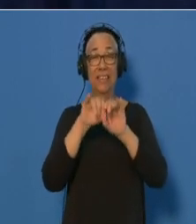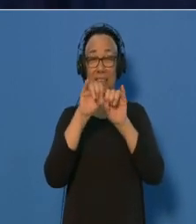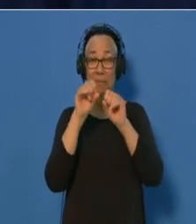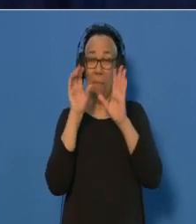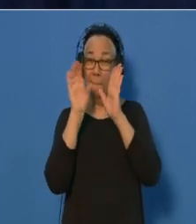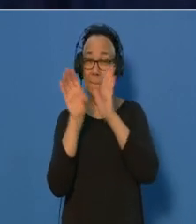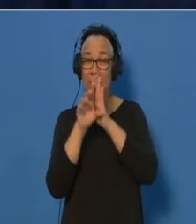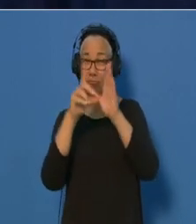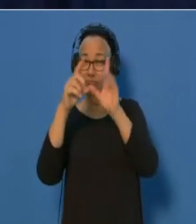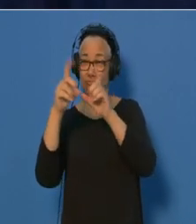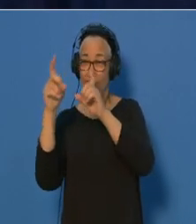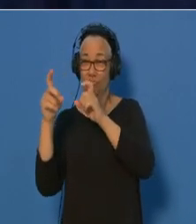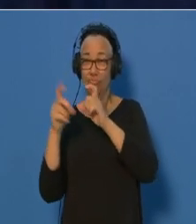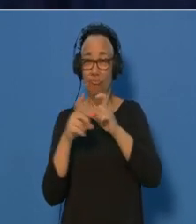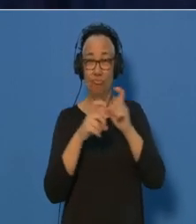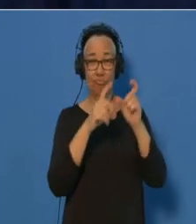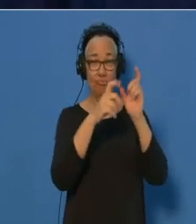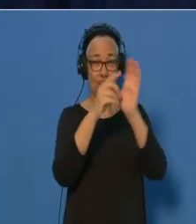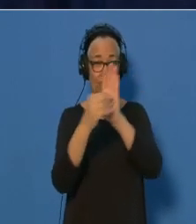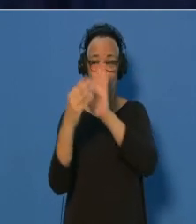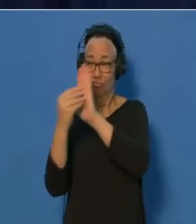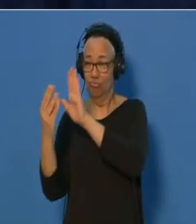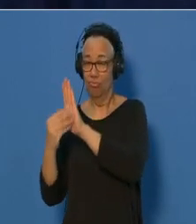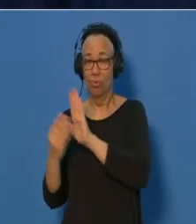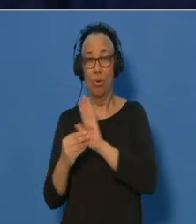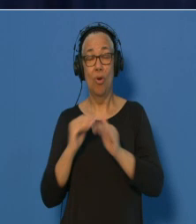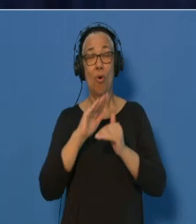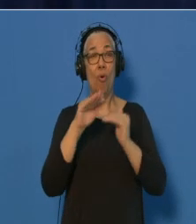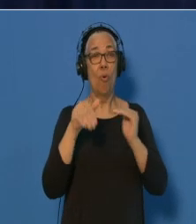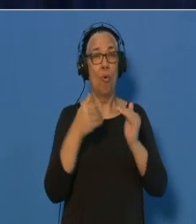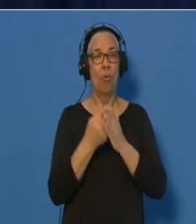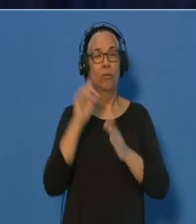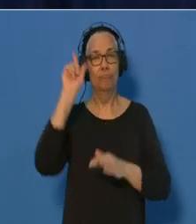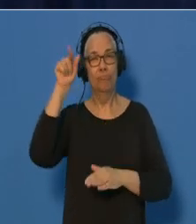will be available on all of government's social media.